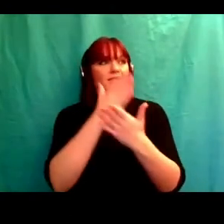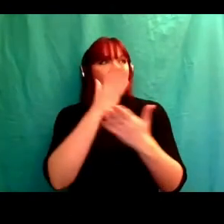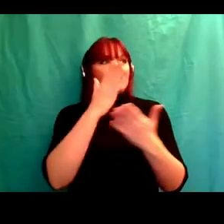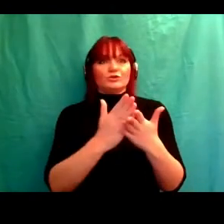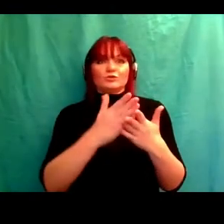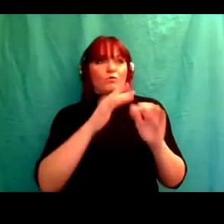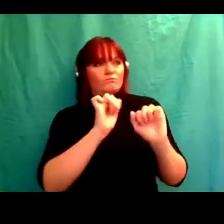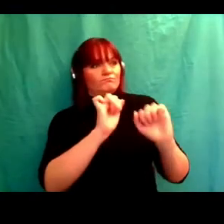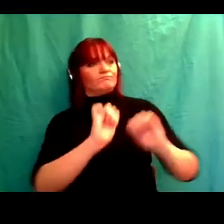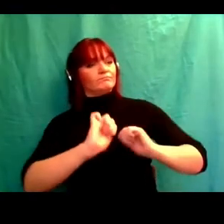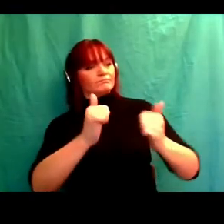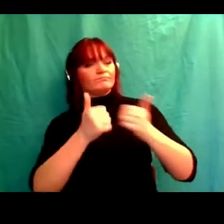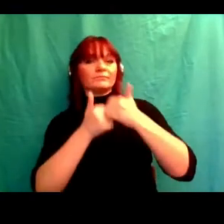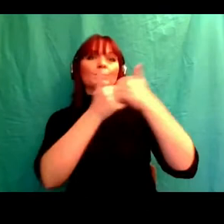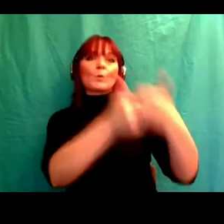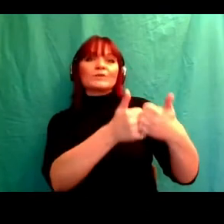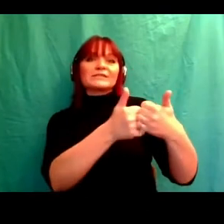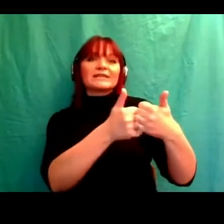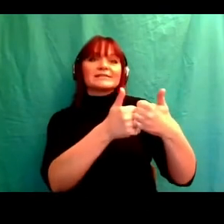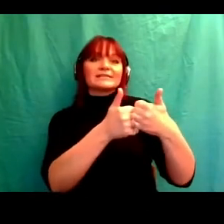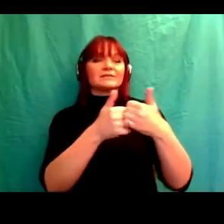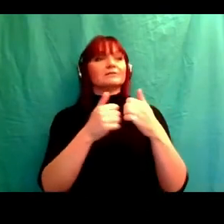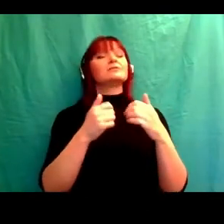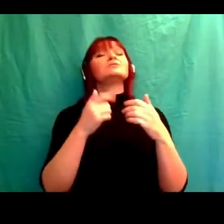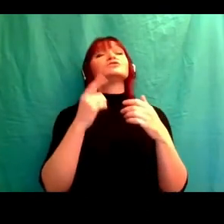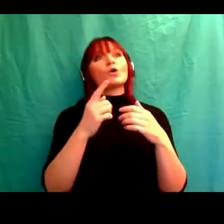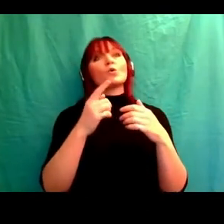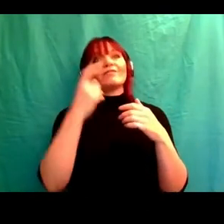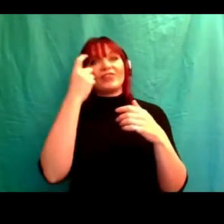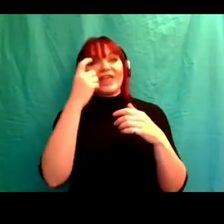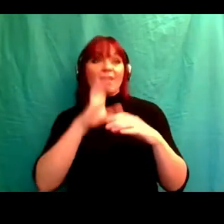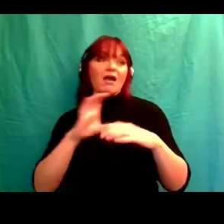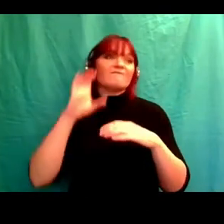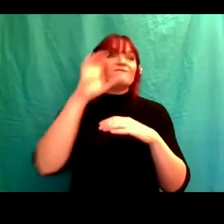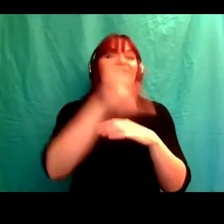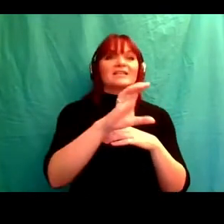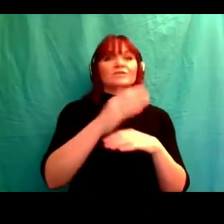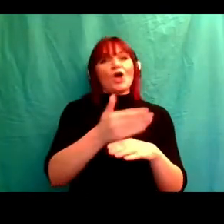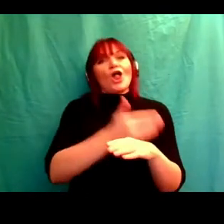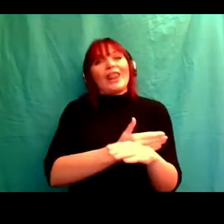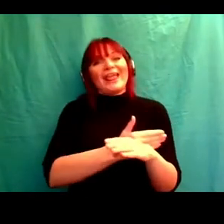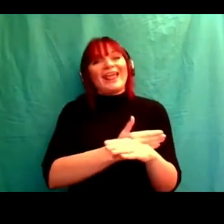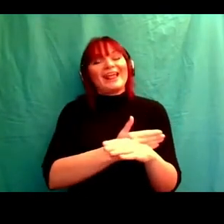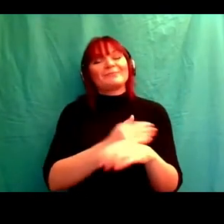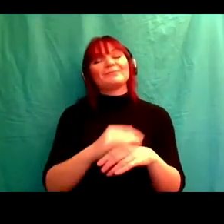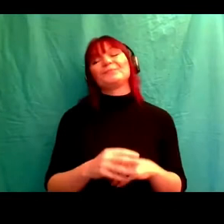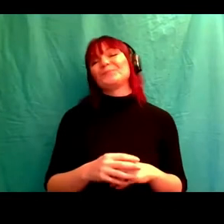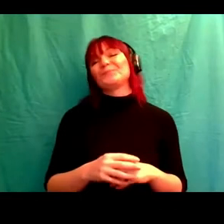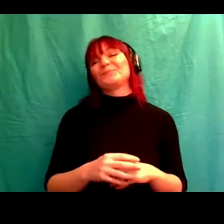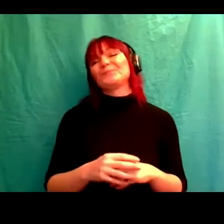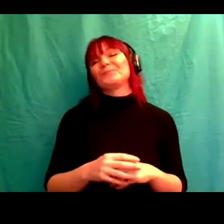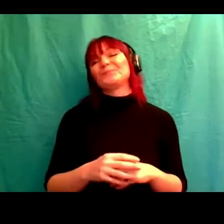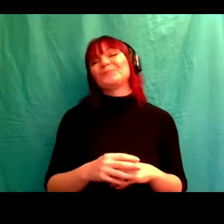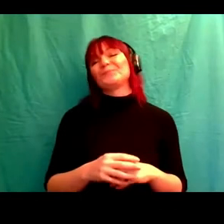care services. It's about getting upstream, investing early. And what we saw was some really encouraging signs about the